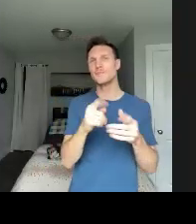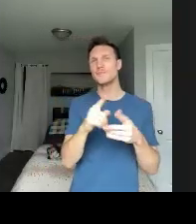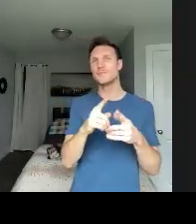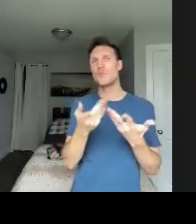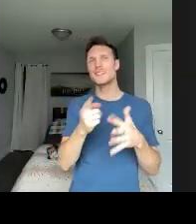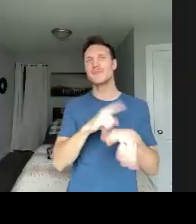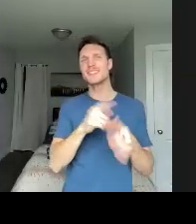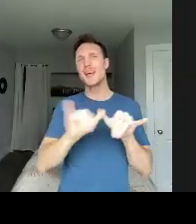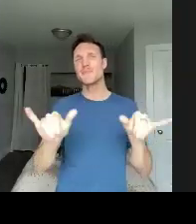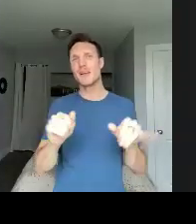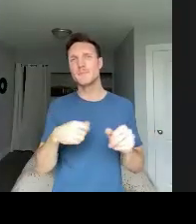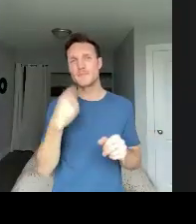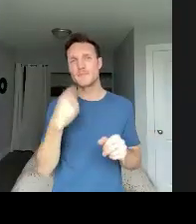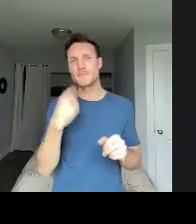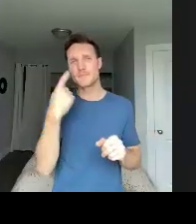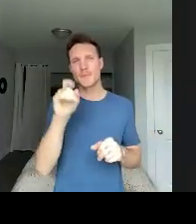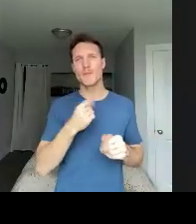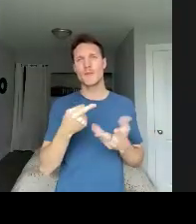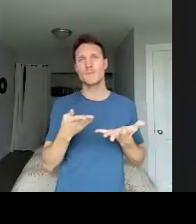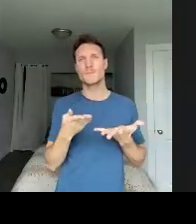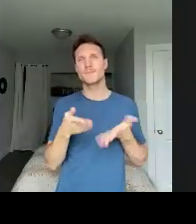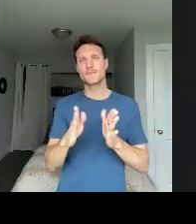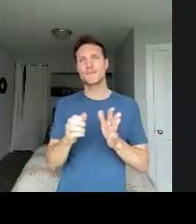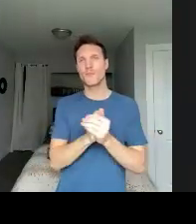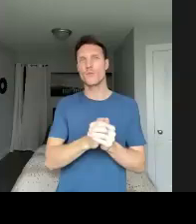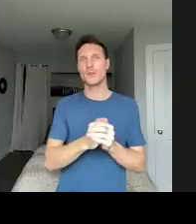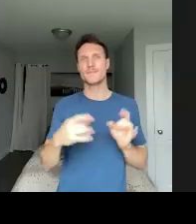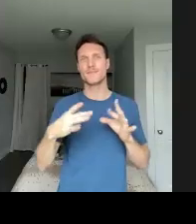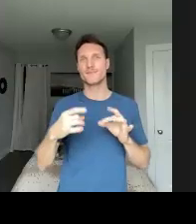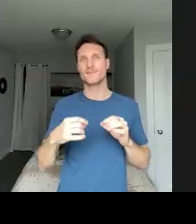to comply with conflict resolution?